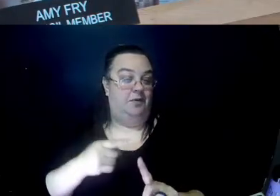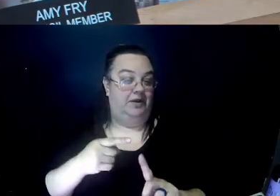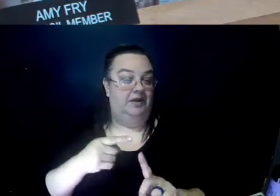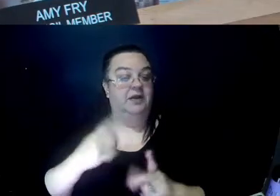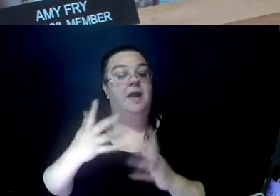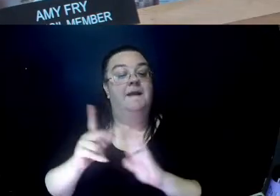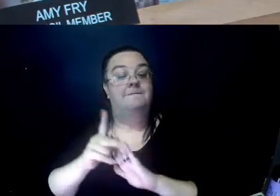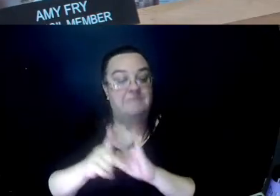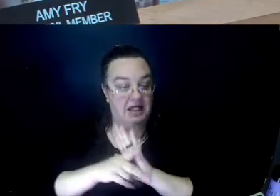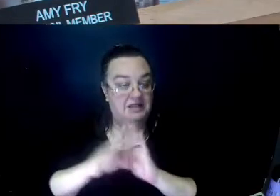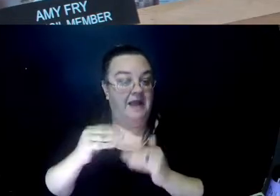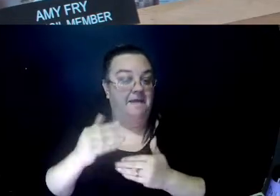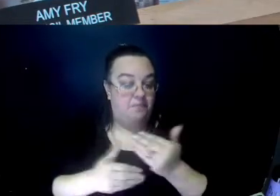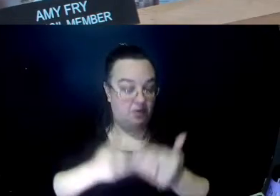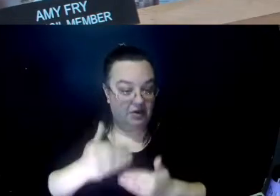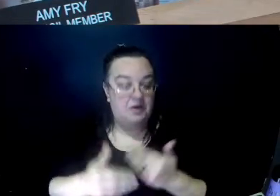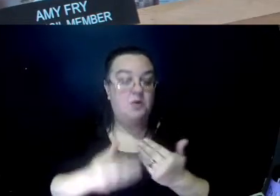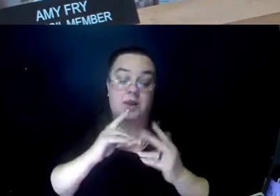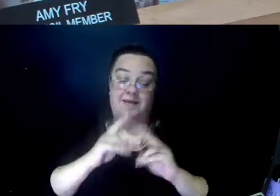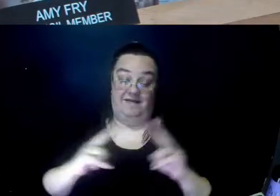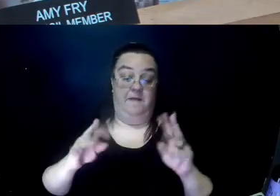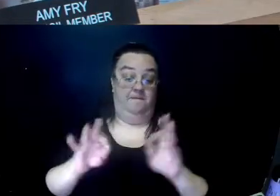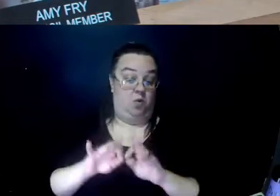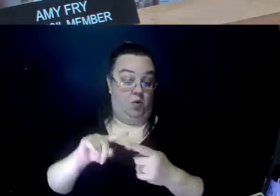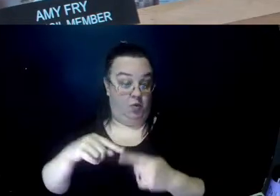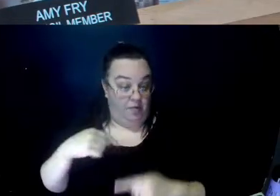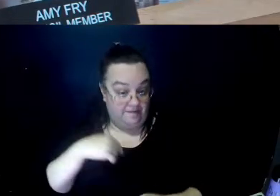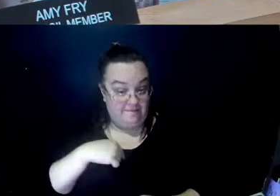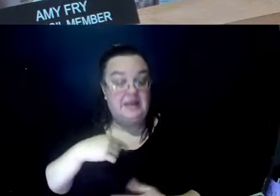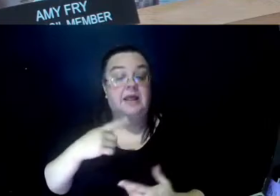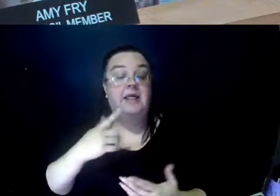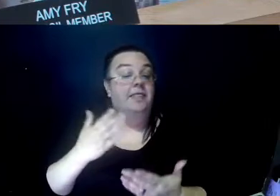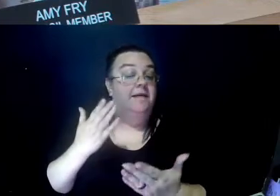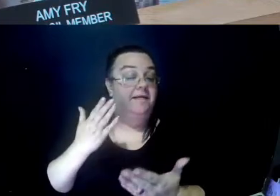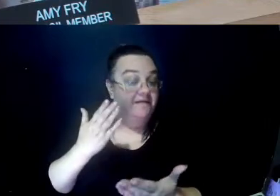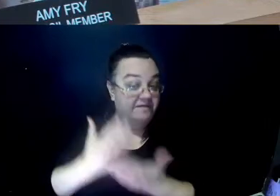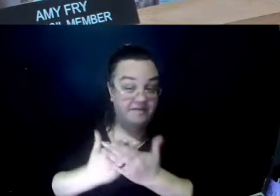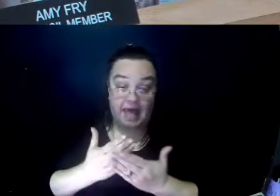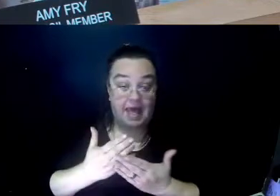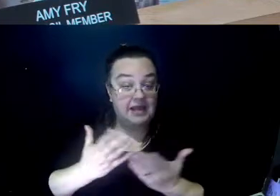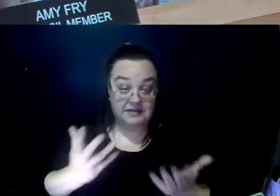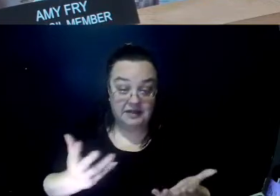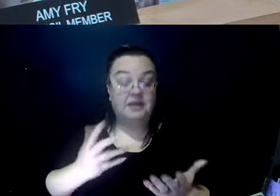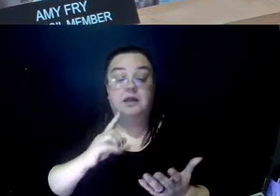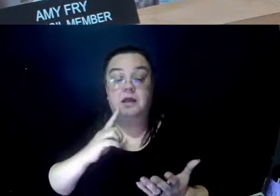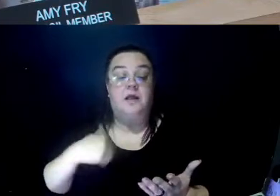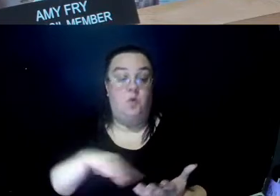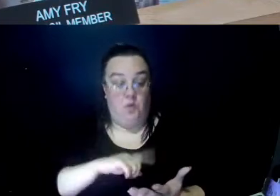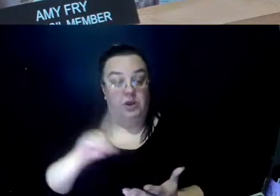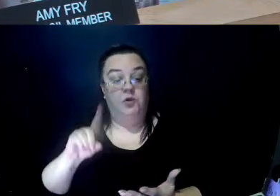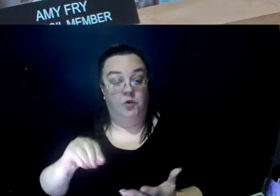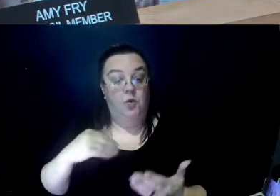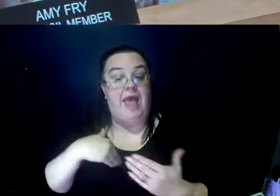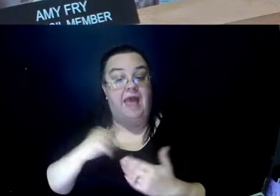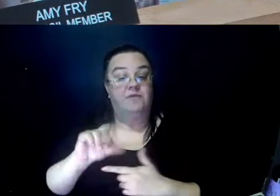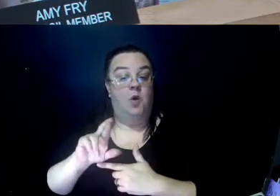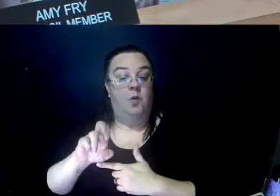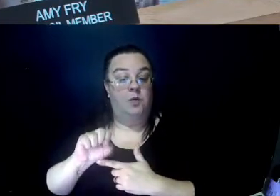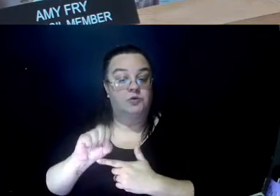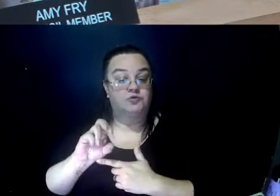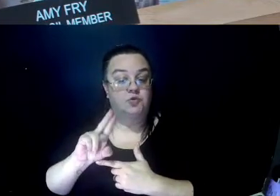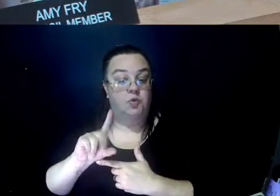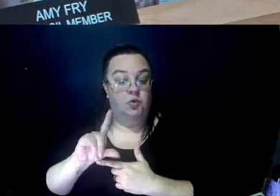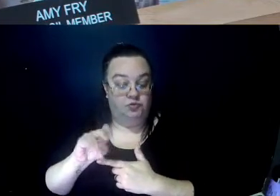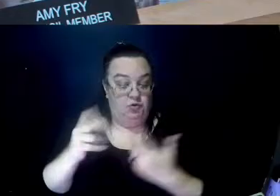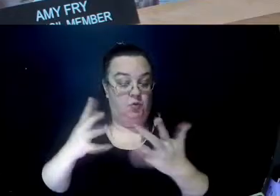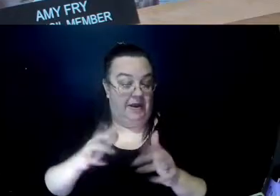policy and procedure is very important to me. The fact is that we do have a resolution that was passed.